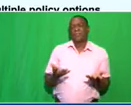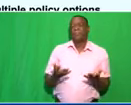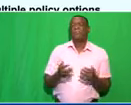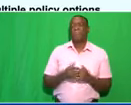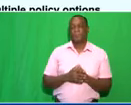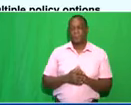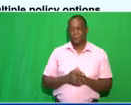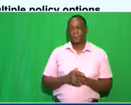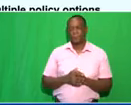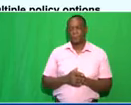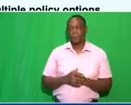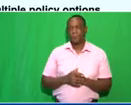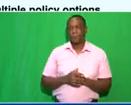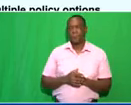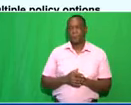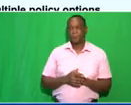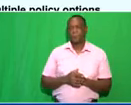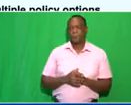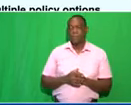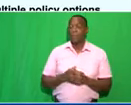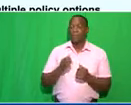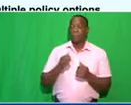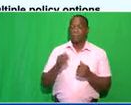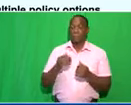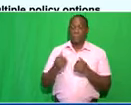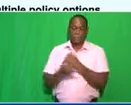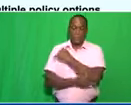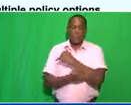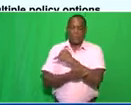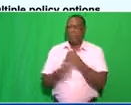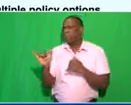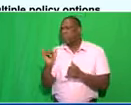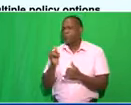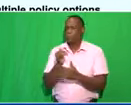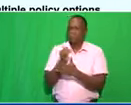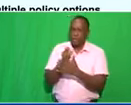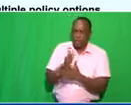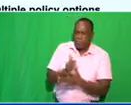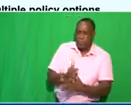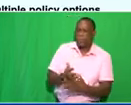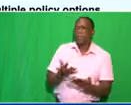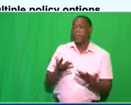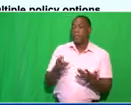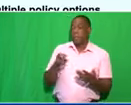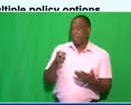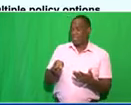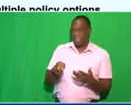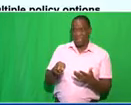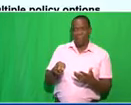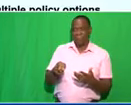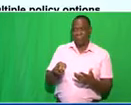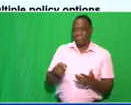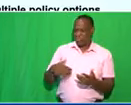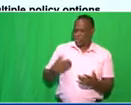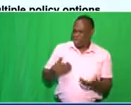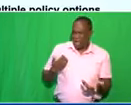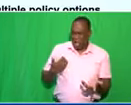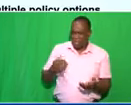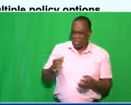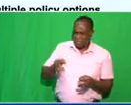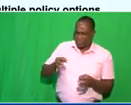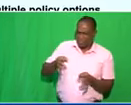including the countries like Germany, in which they've tried to move back the age.